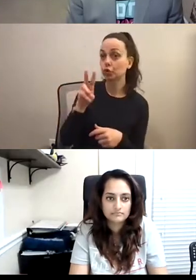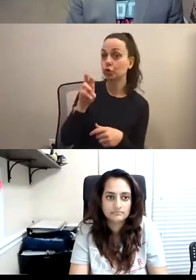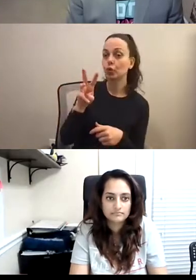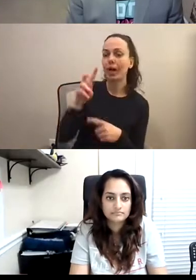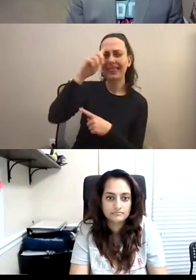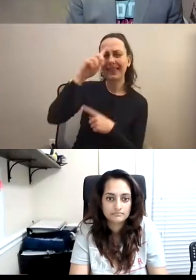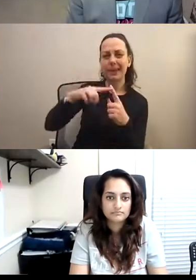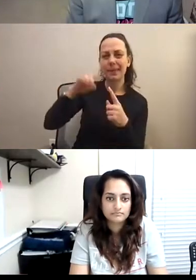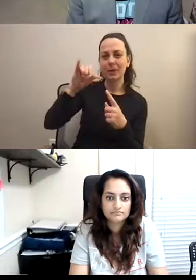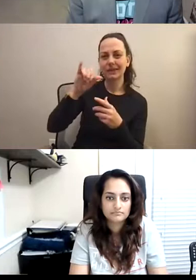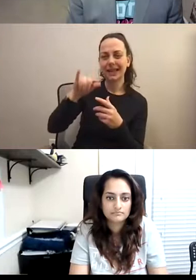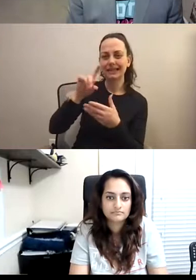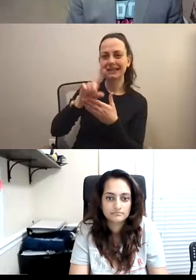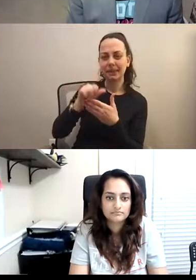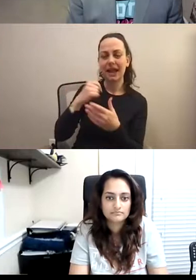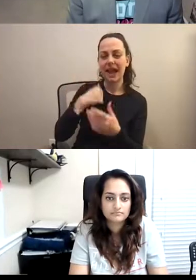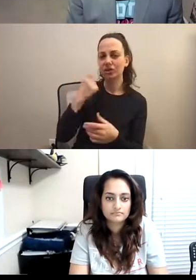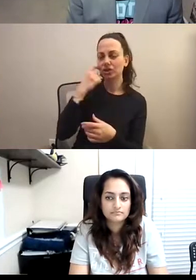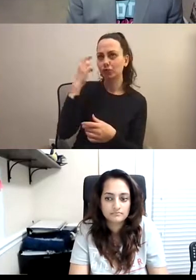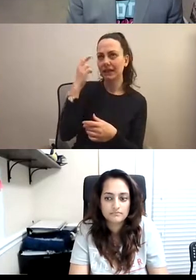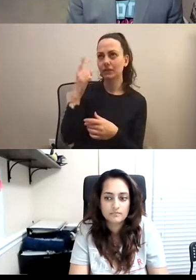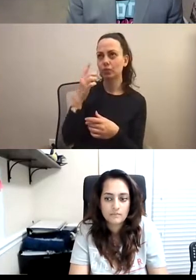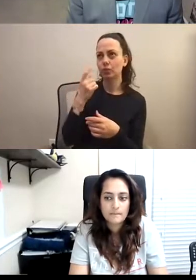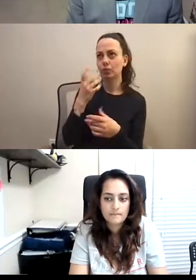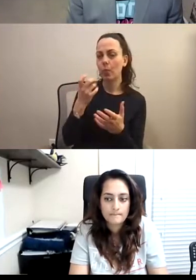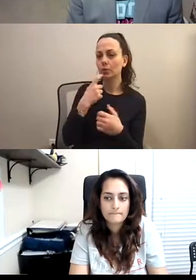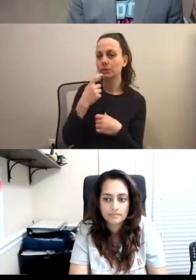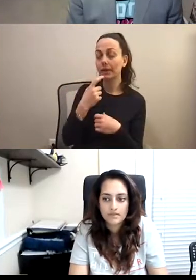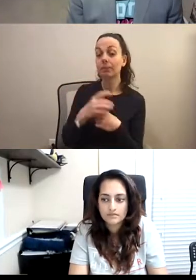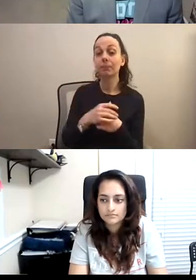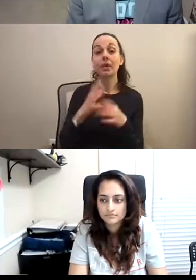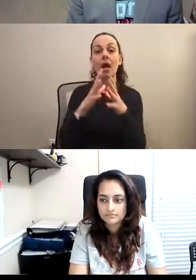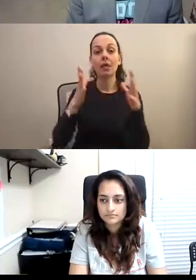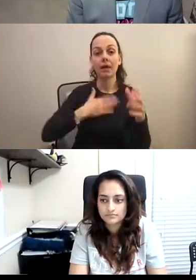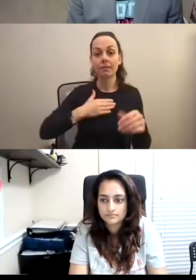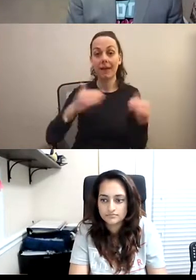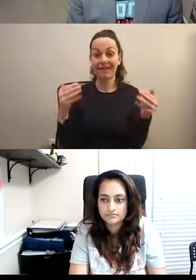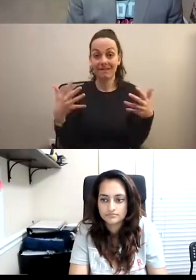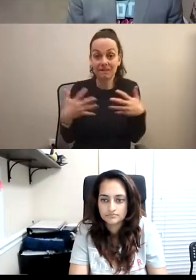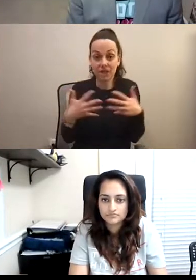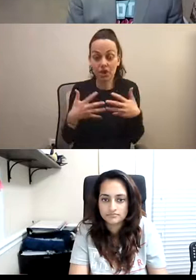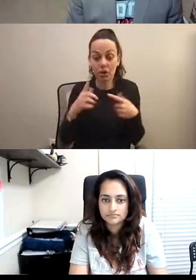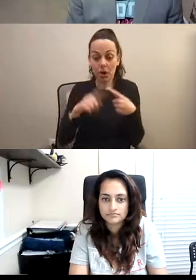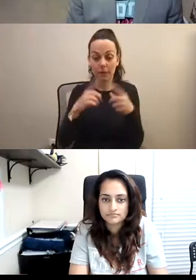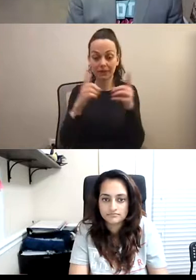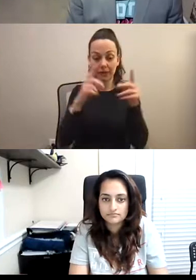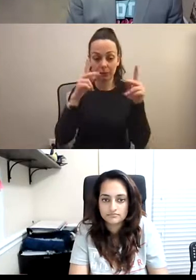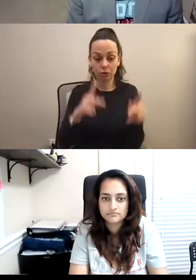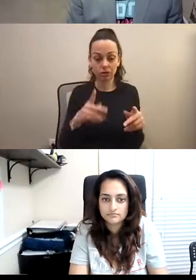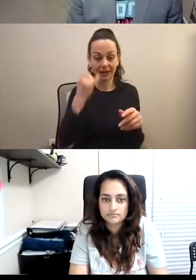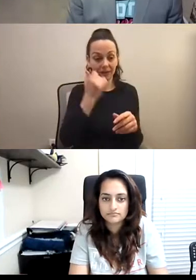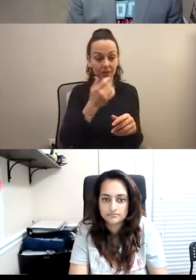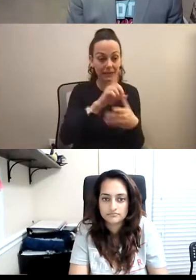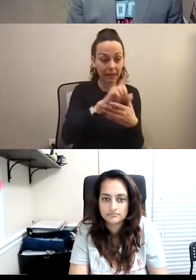that, because I really like what you said there. I think that a lot of my fear about dating somebody, whether they're disabled or not, and realizing